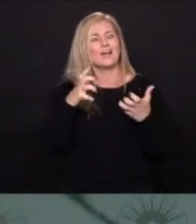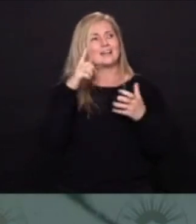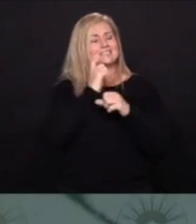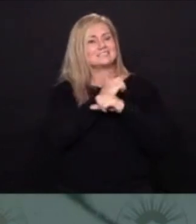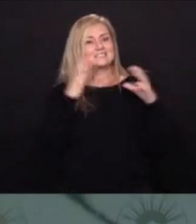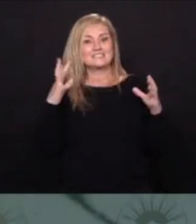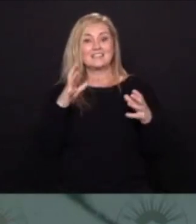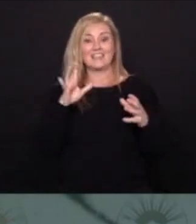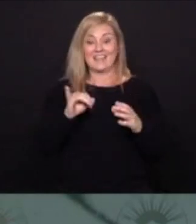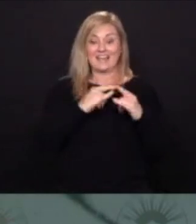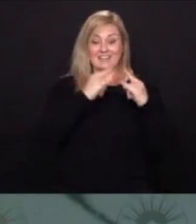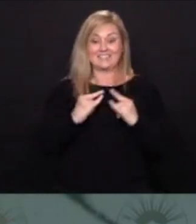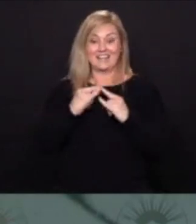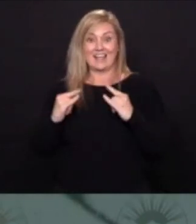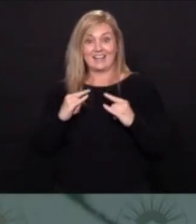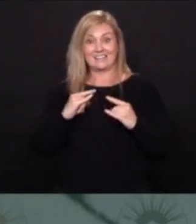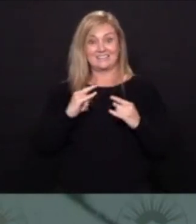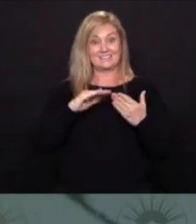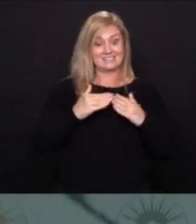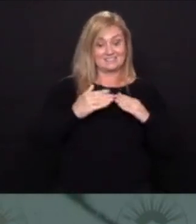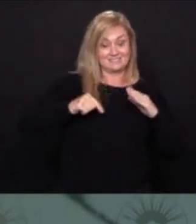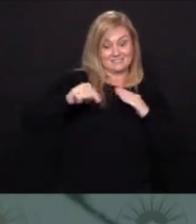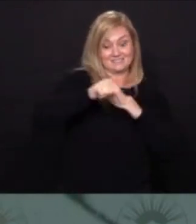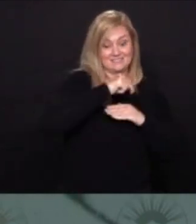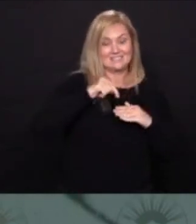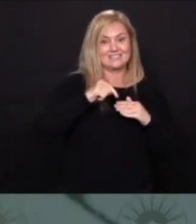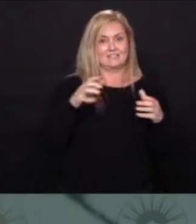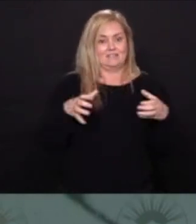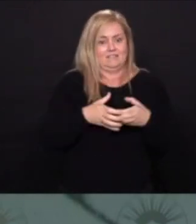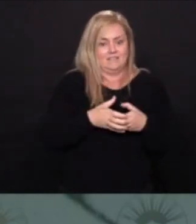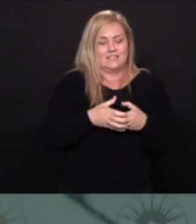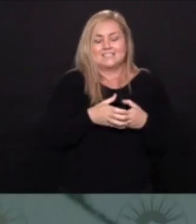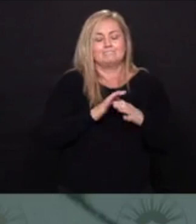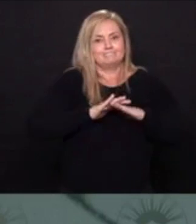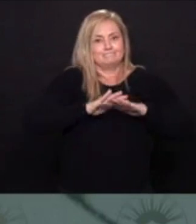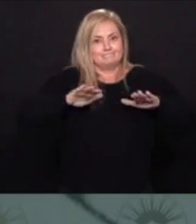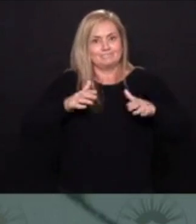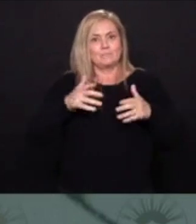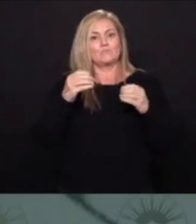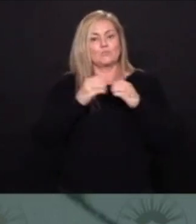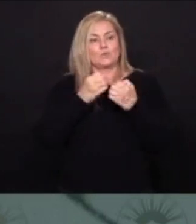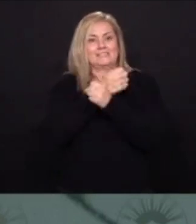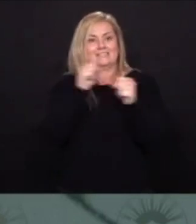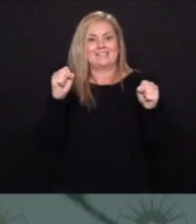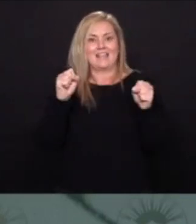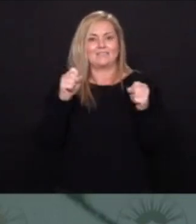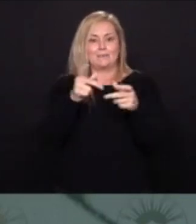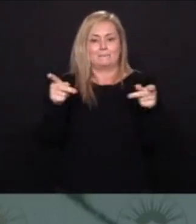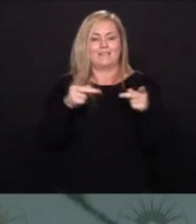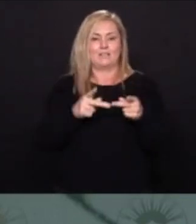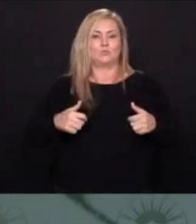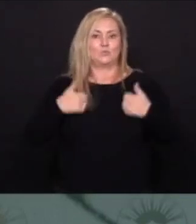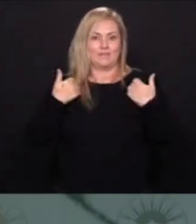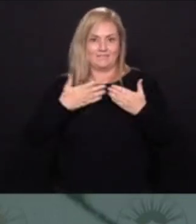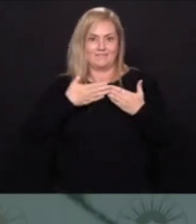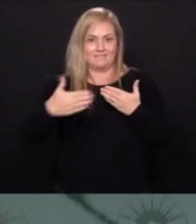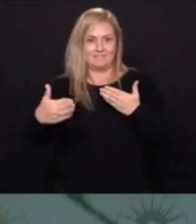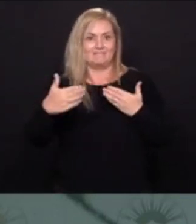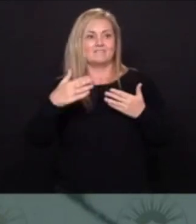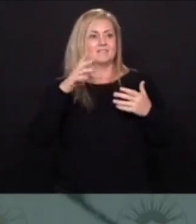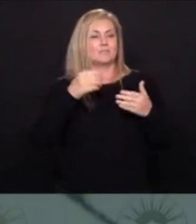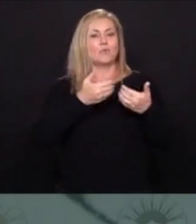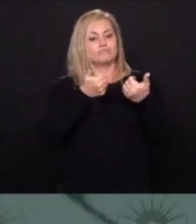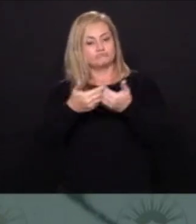dense encampments into temporary, safer accommodations with space to self-isolate, access to